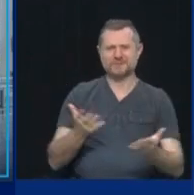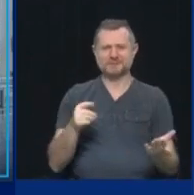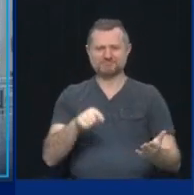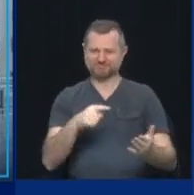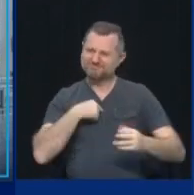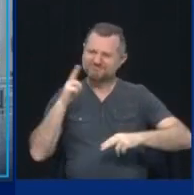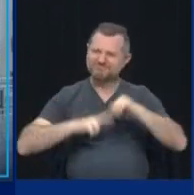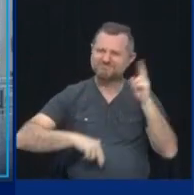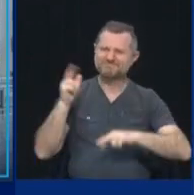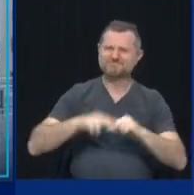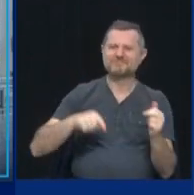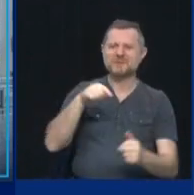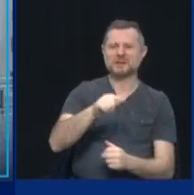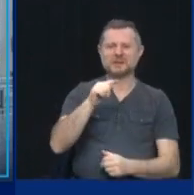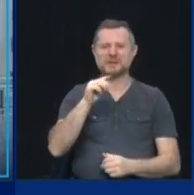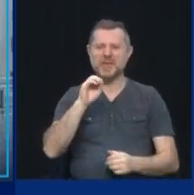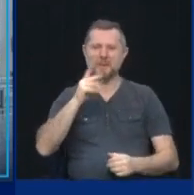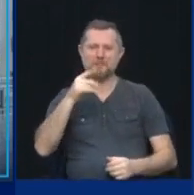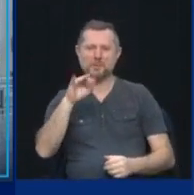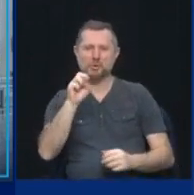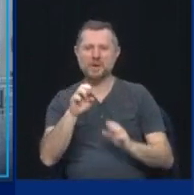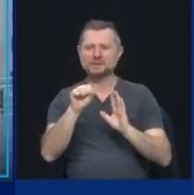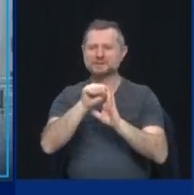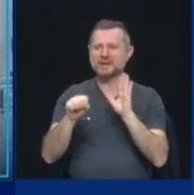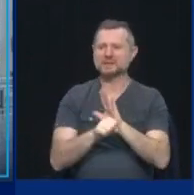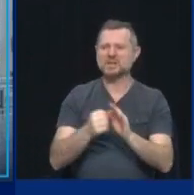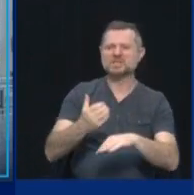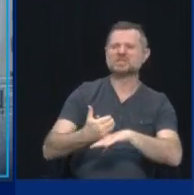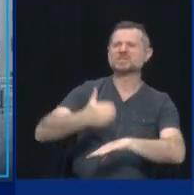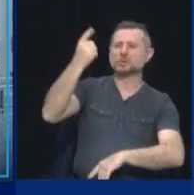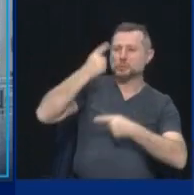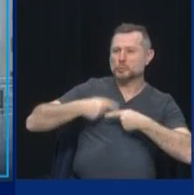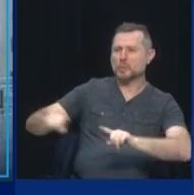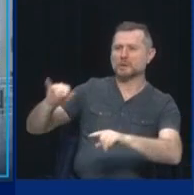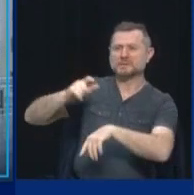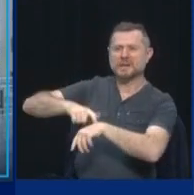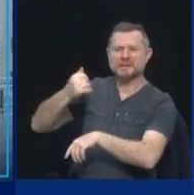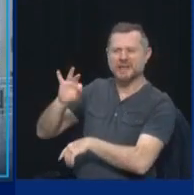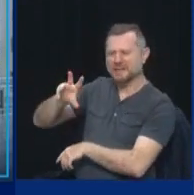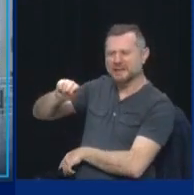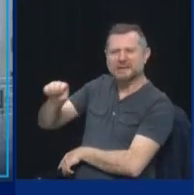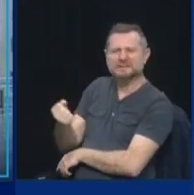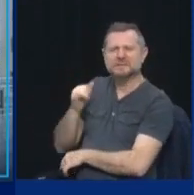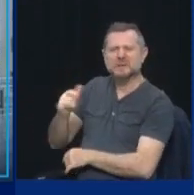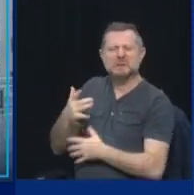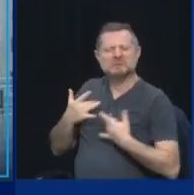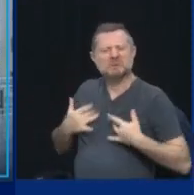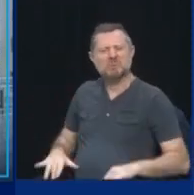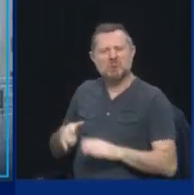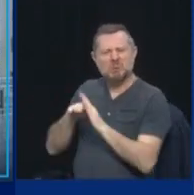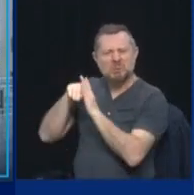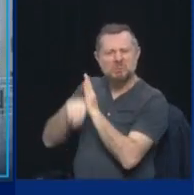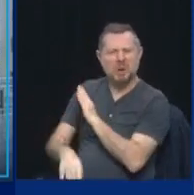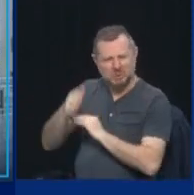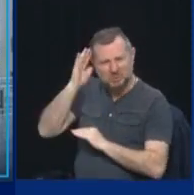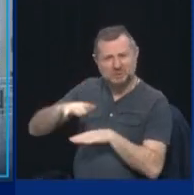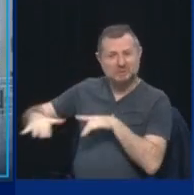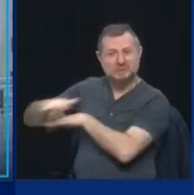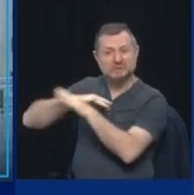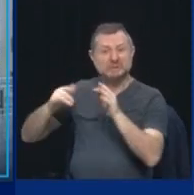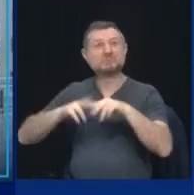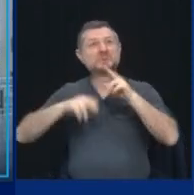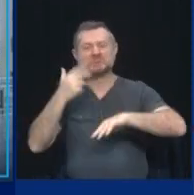Building in the middle of the Great Depression. I'm going to build the longest bridges, longer than ever, Brooklyn Bridge,